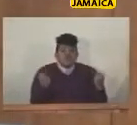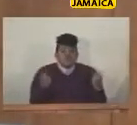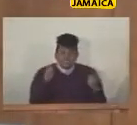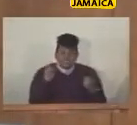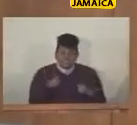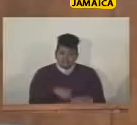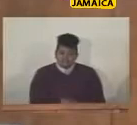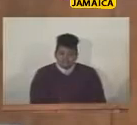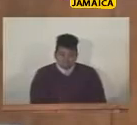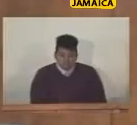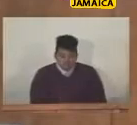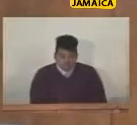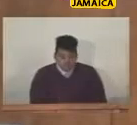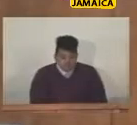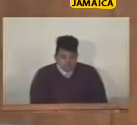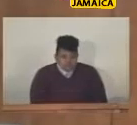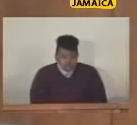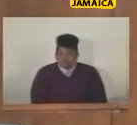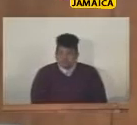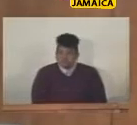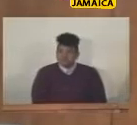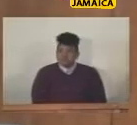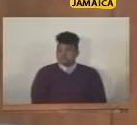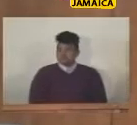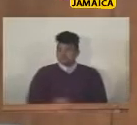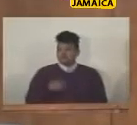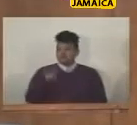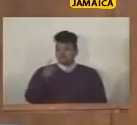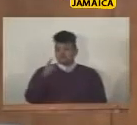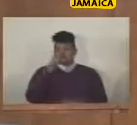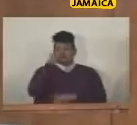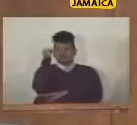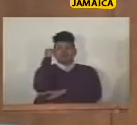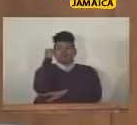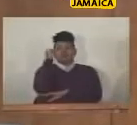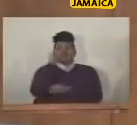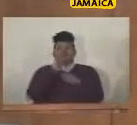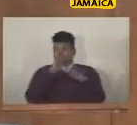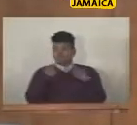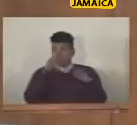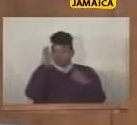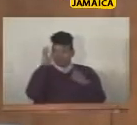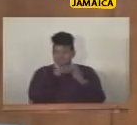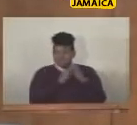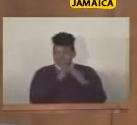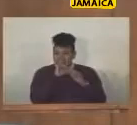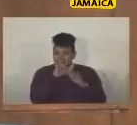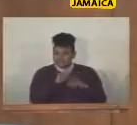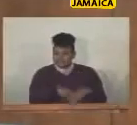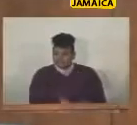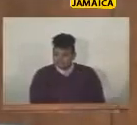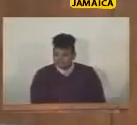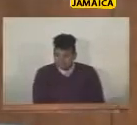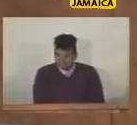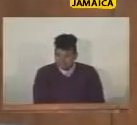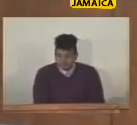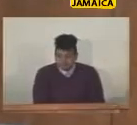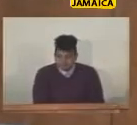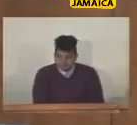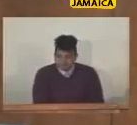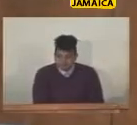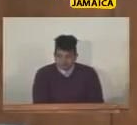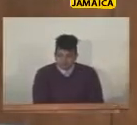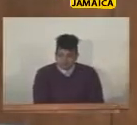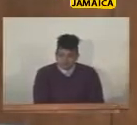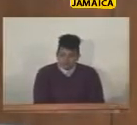are grieving. And I promise you on behalf of this administration, Senator Charles,